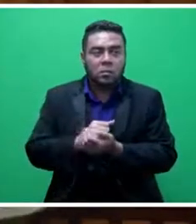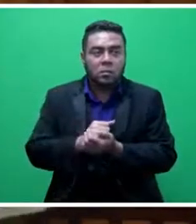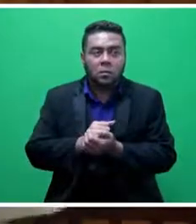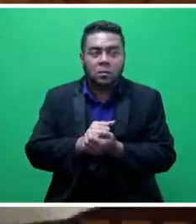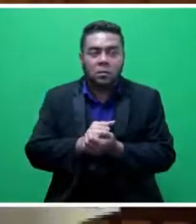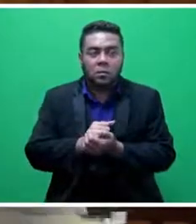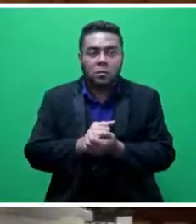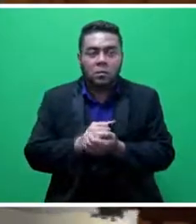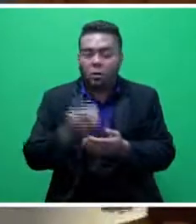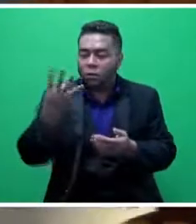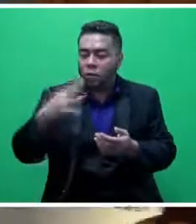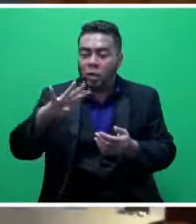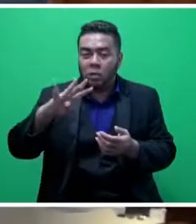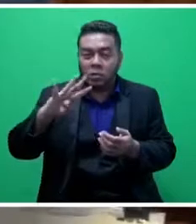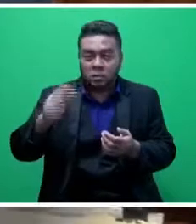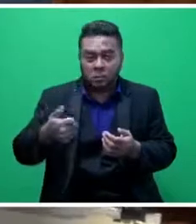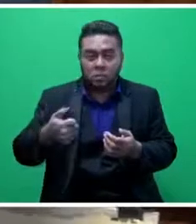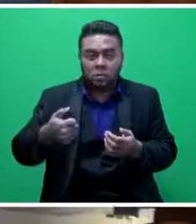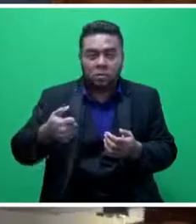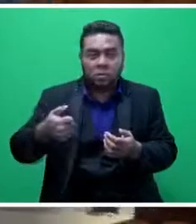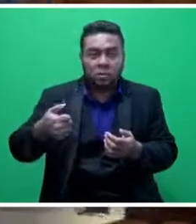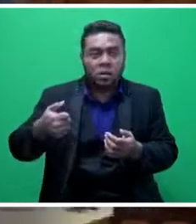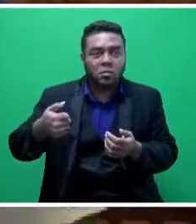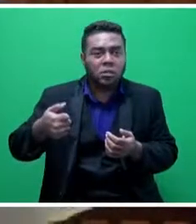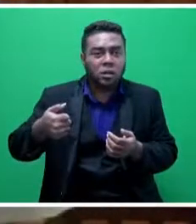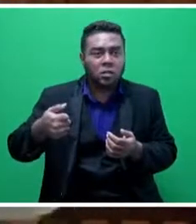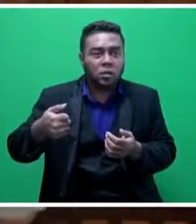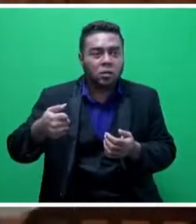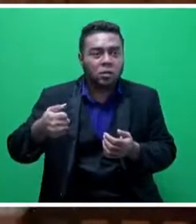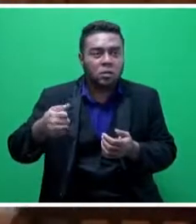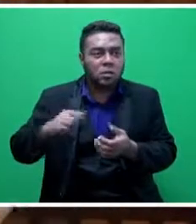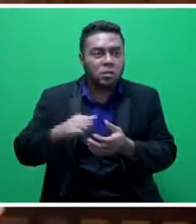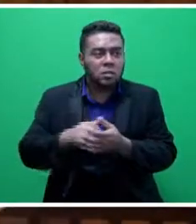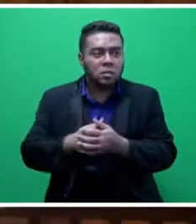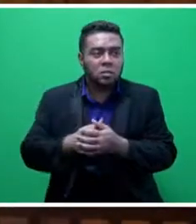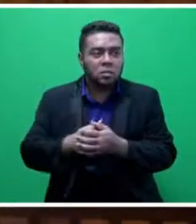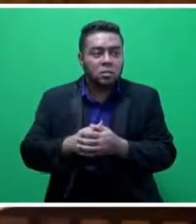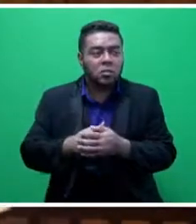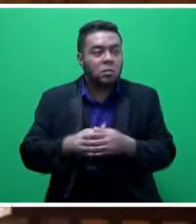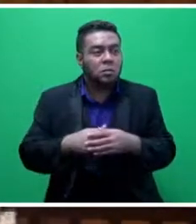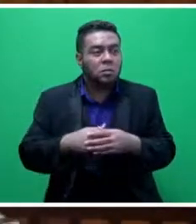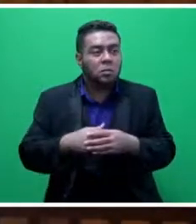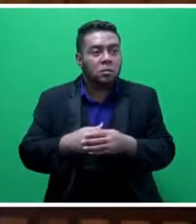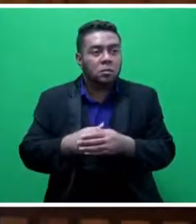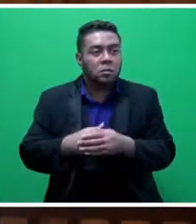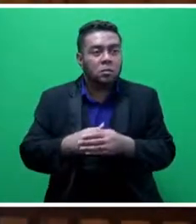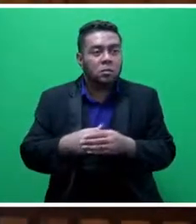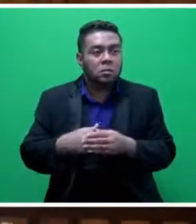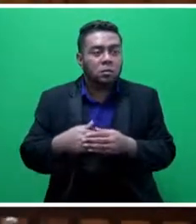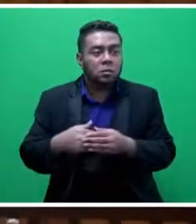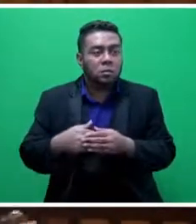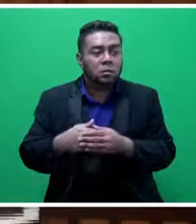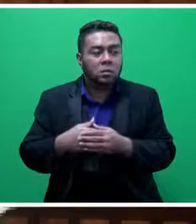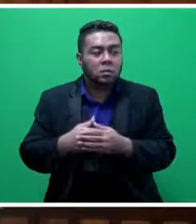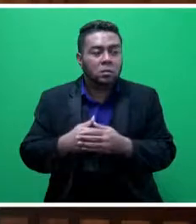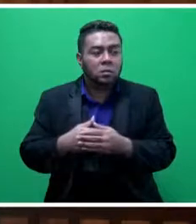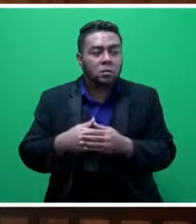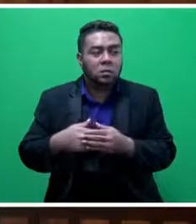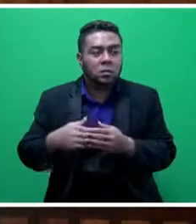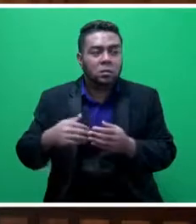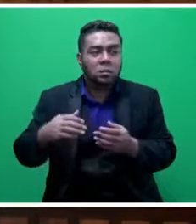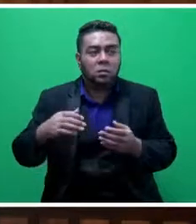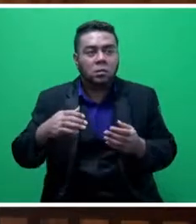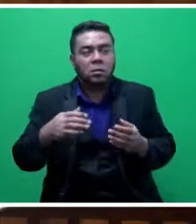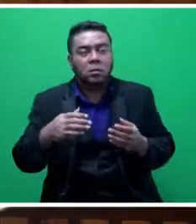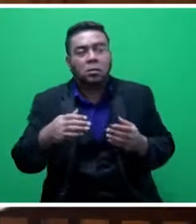sections 46 and 46A of the Act, if a person makes a false or misleading statement to a tax officer or omits any matter from a statement made